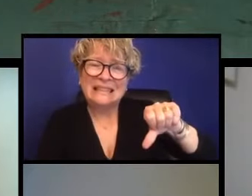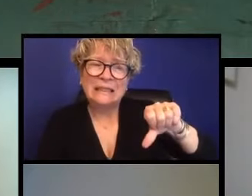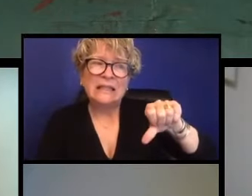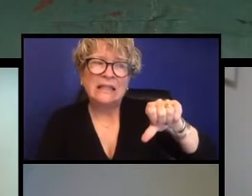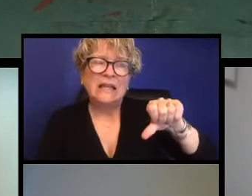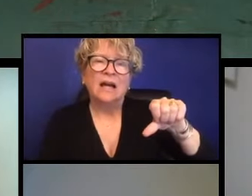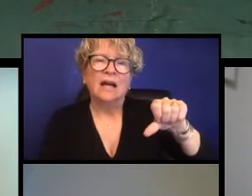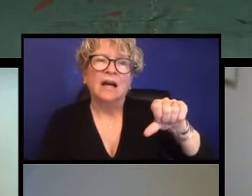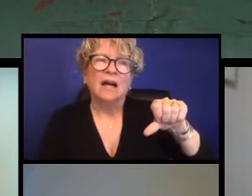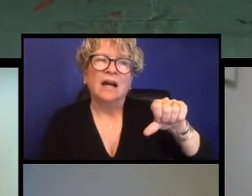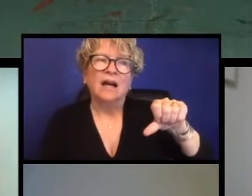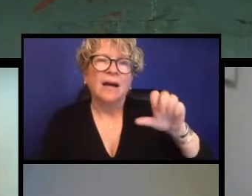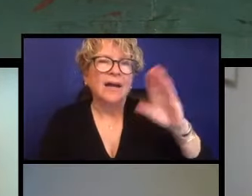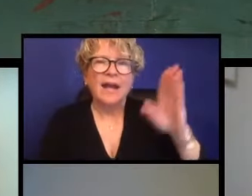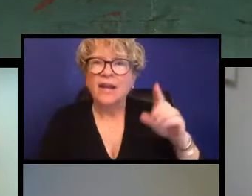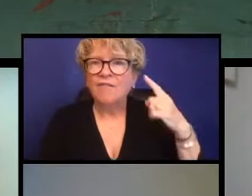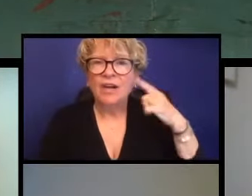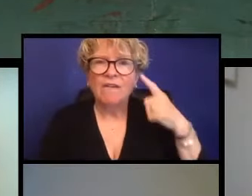continue writing?